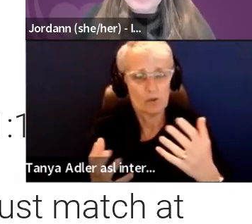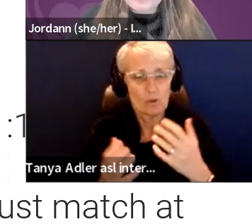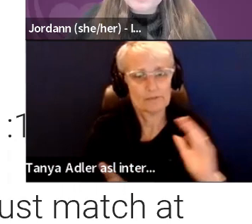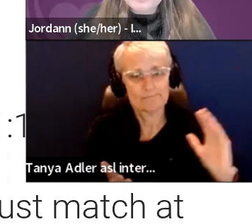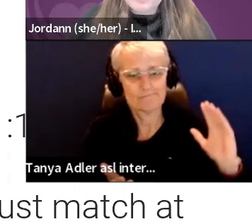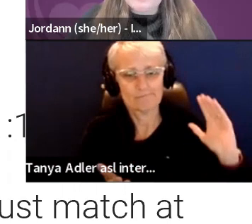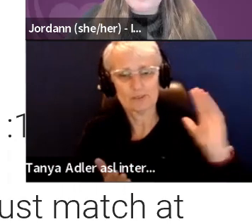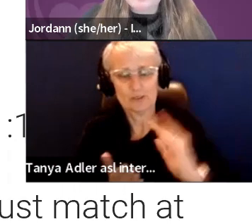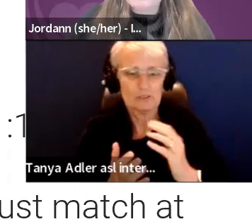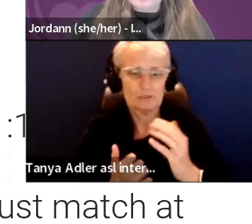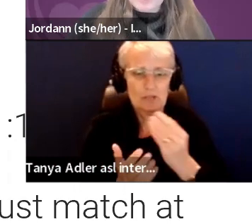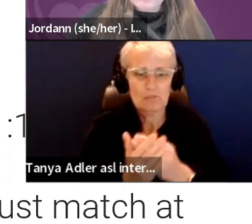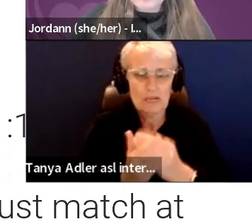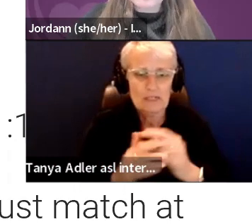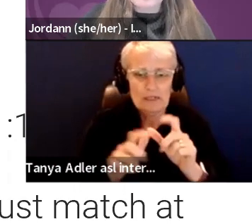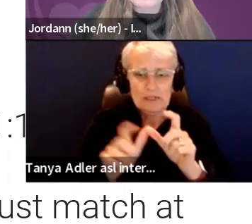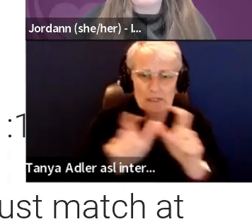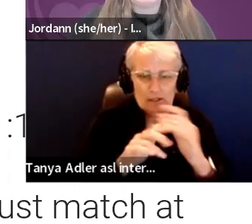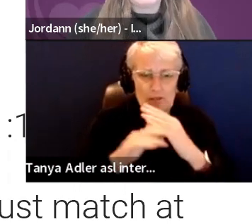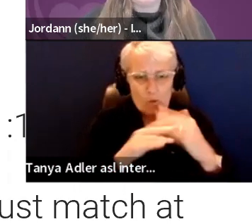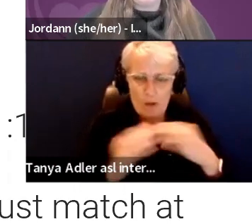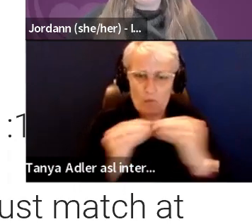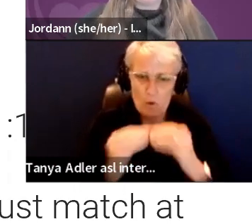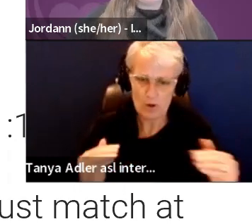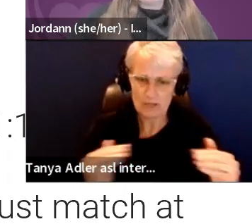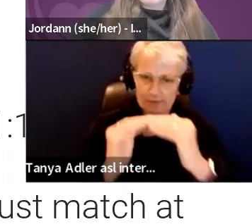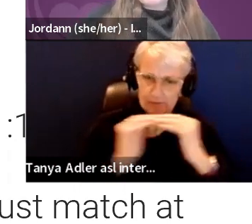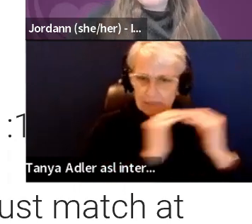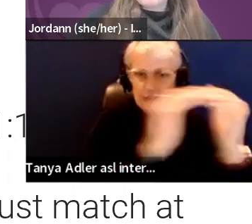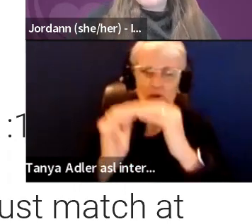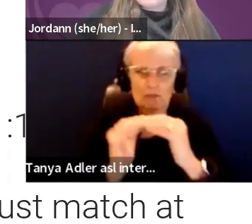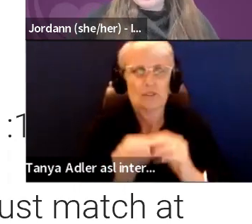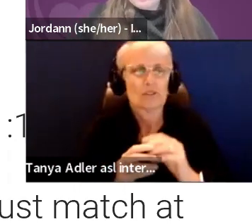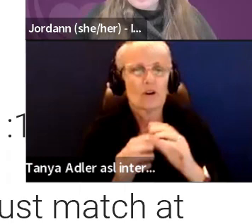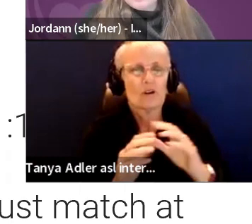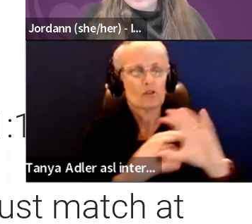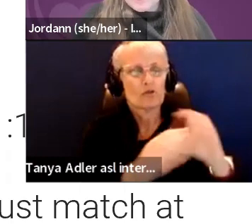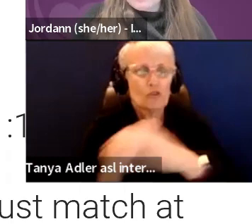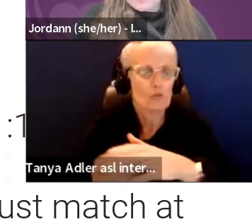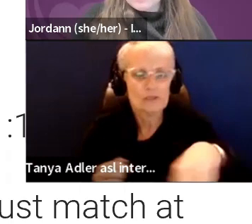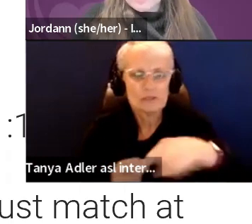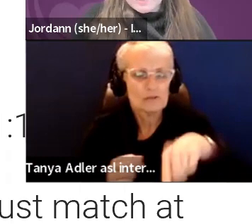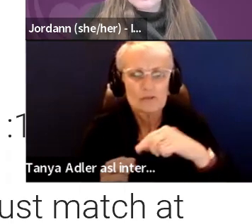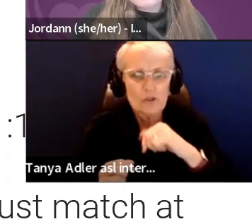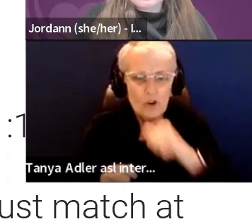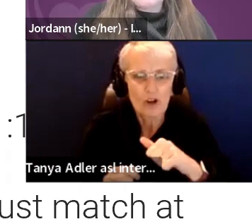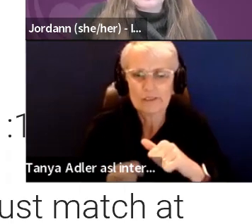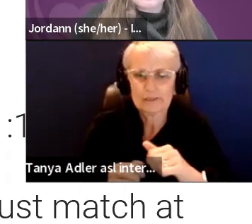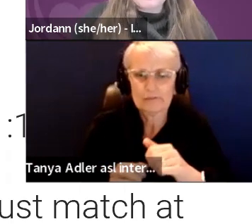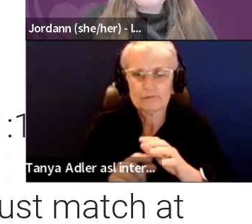financial barriers and provide more equity in the program is that underrepresented groups are not required to match the funds